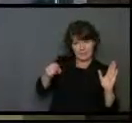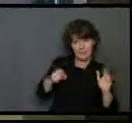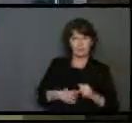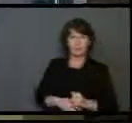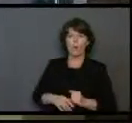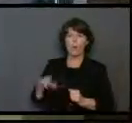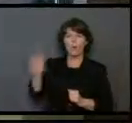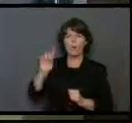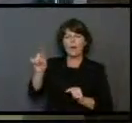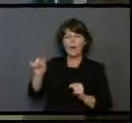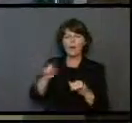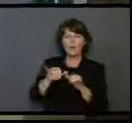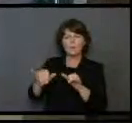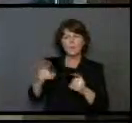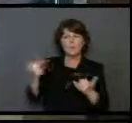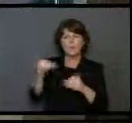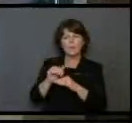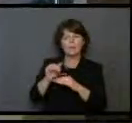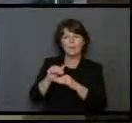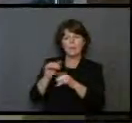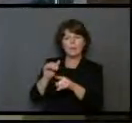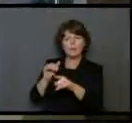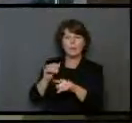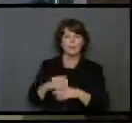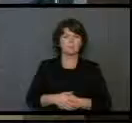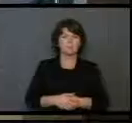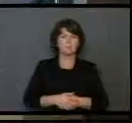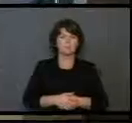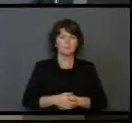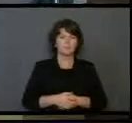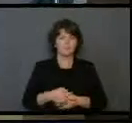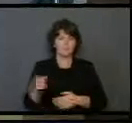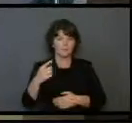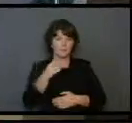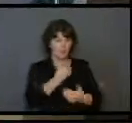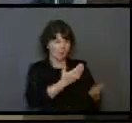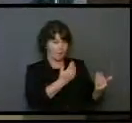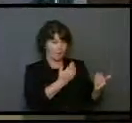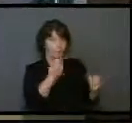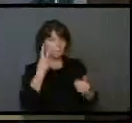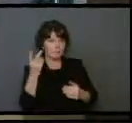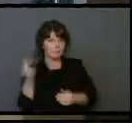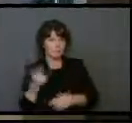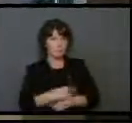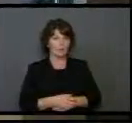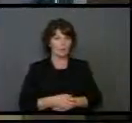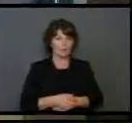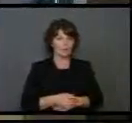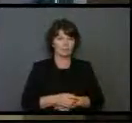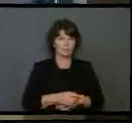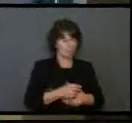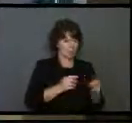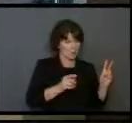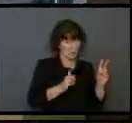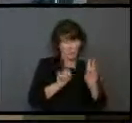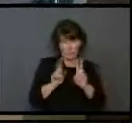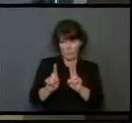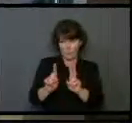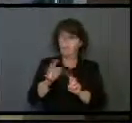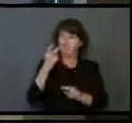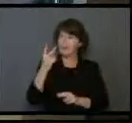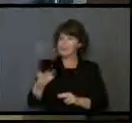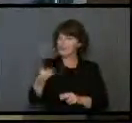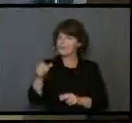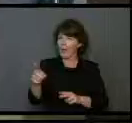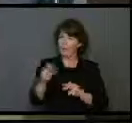where are you staying? Come, he replied, and you will see. So they went and saw where he was staying and